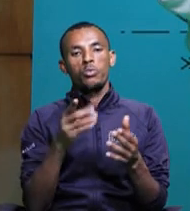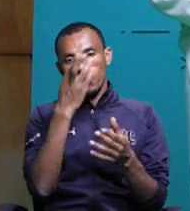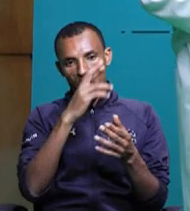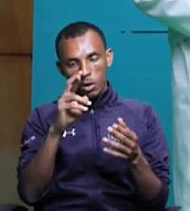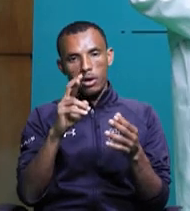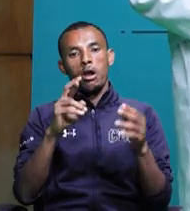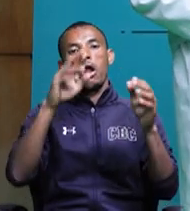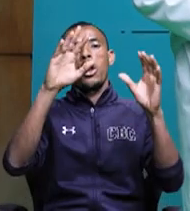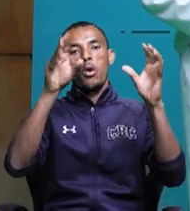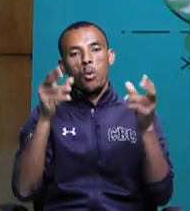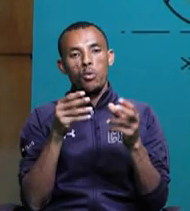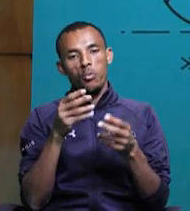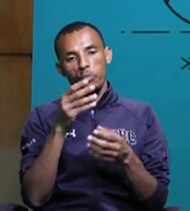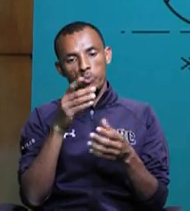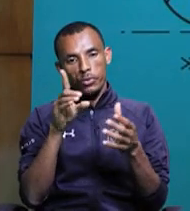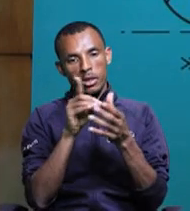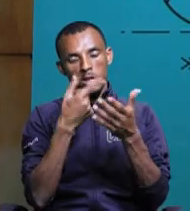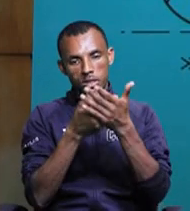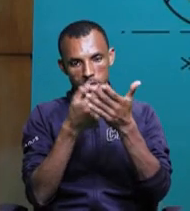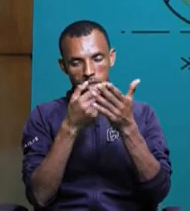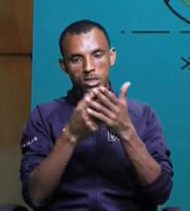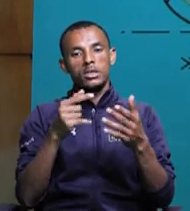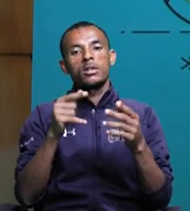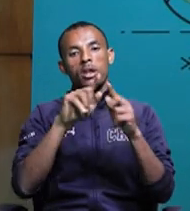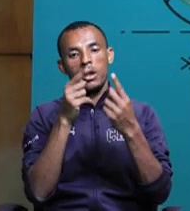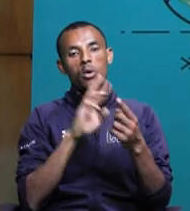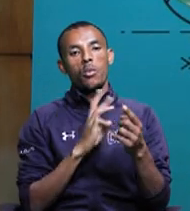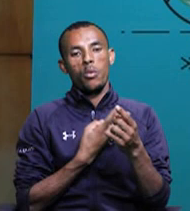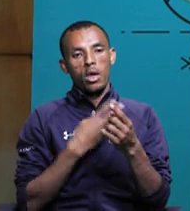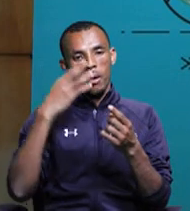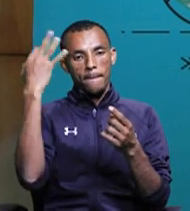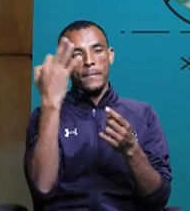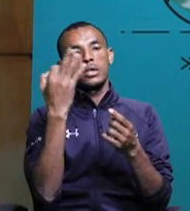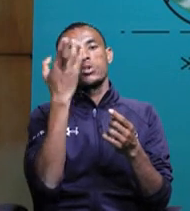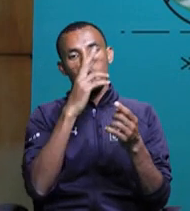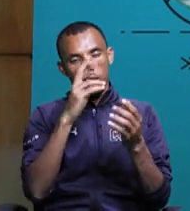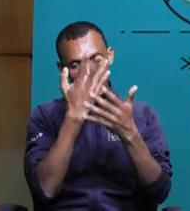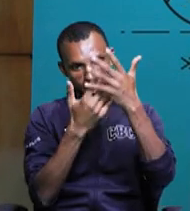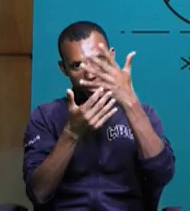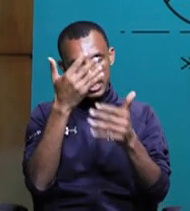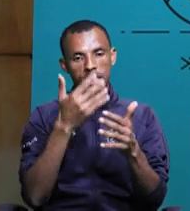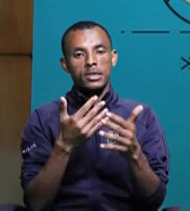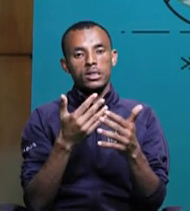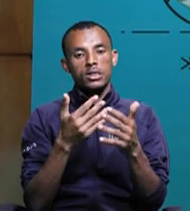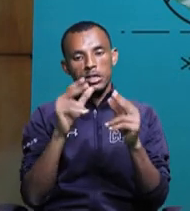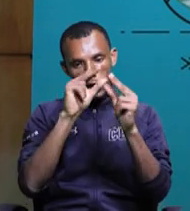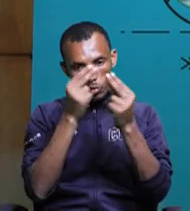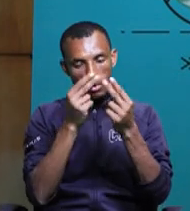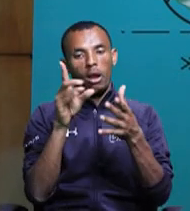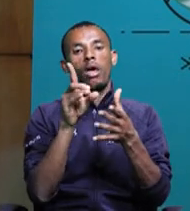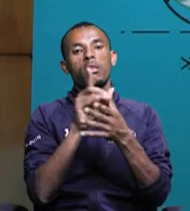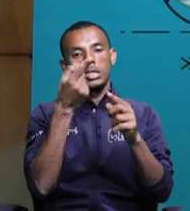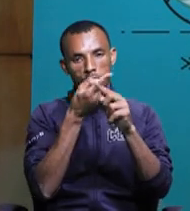or raw data. In this grade, we are trying to represent or discuss more on grouped